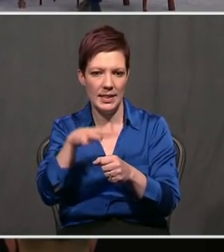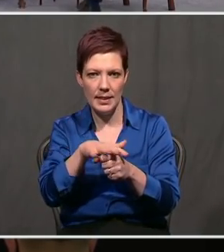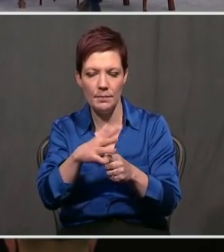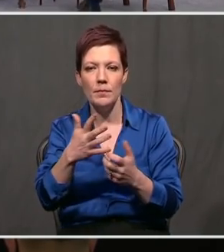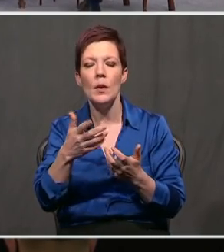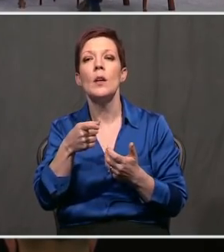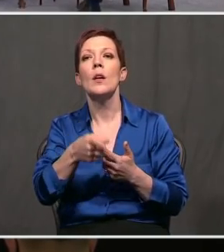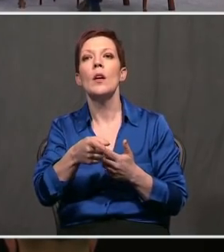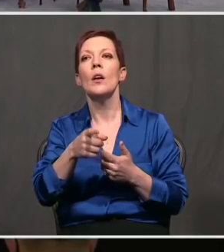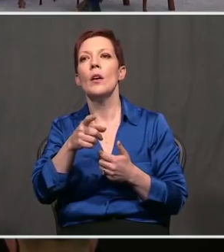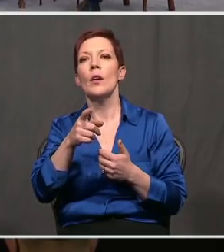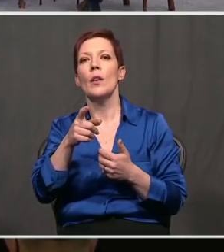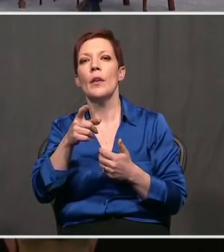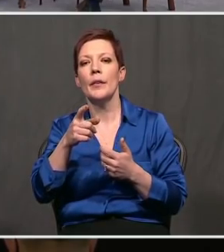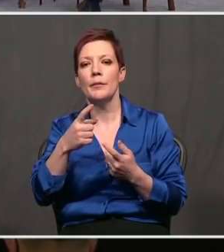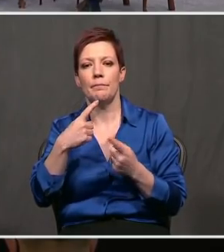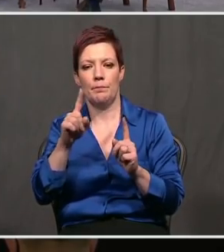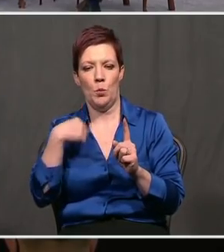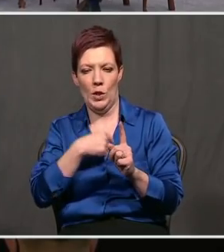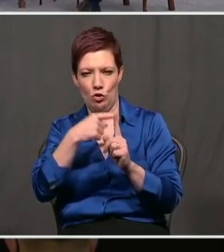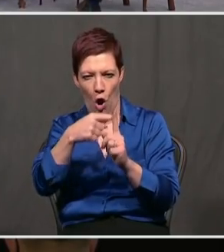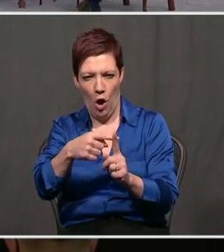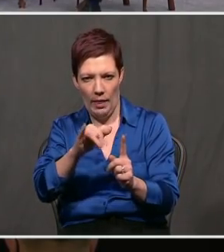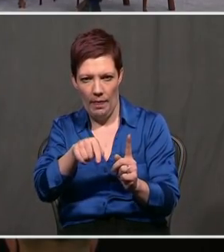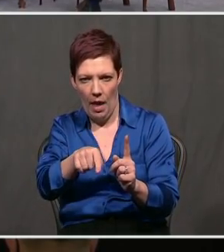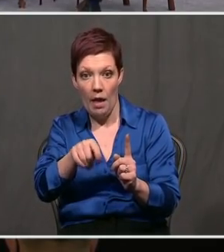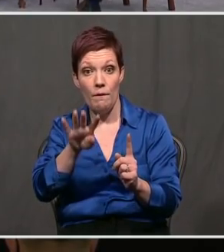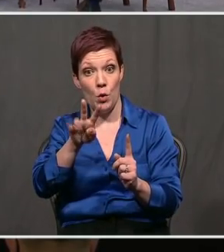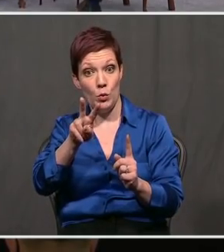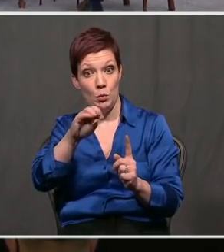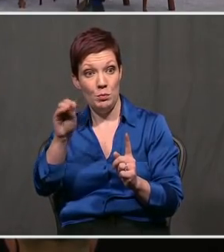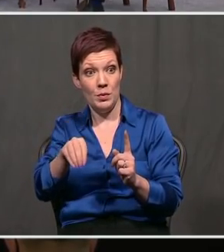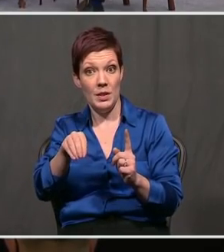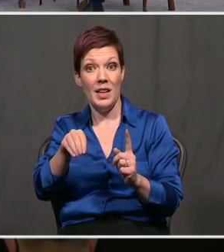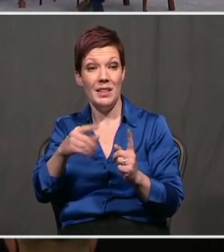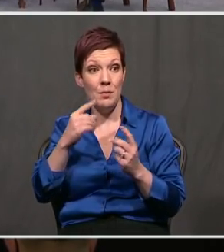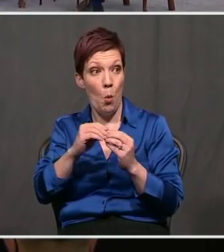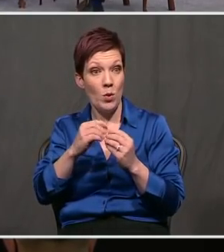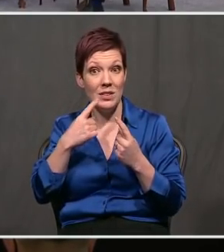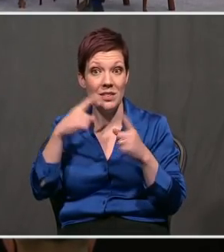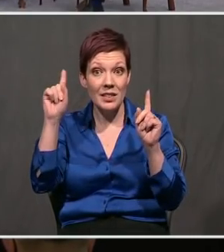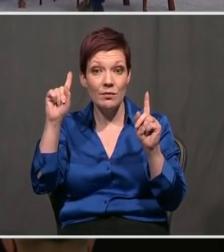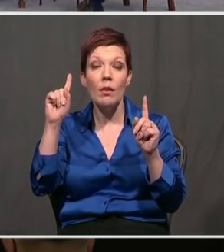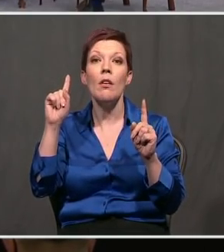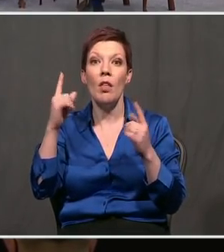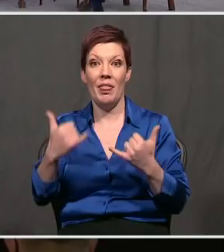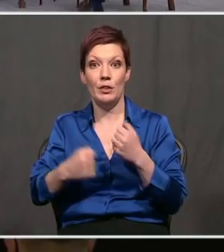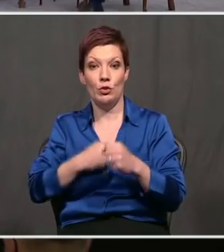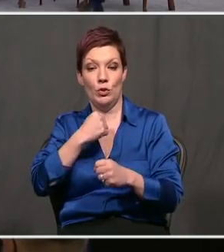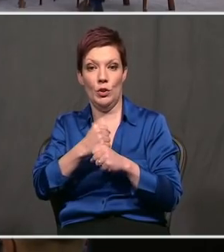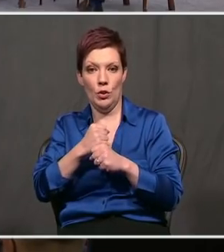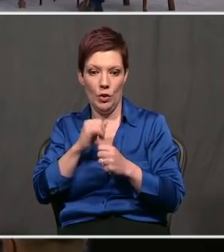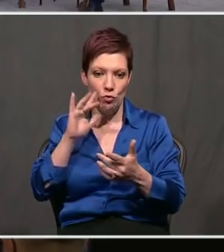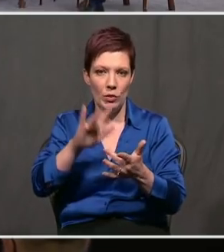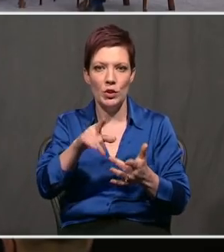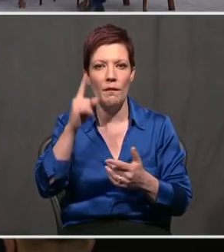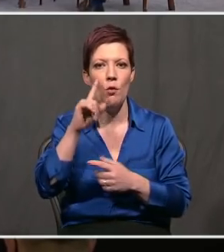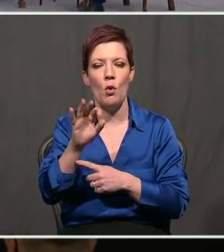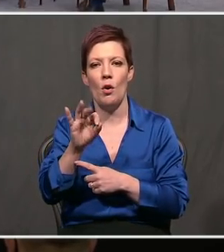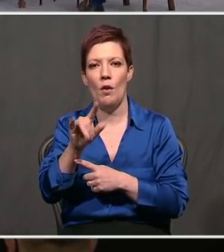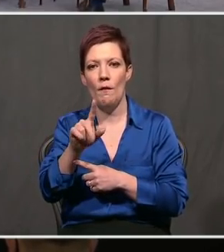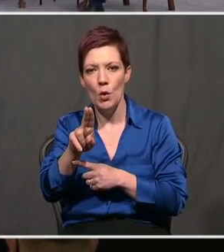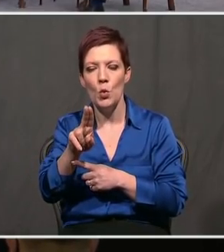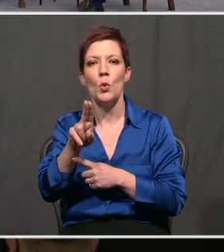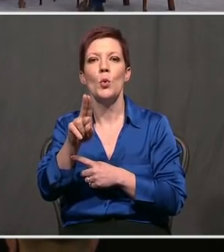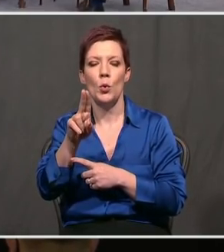successful, 42% more than last year. And of course, part of that has to do with our outreach around COVID too. We don't want flu patients any